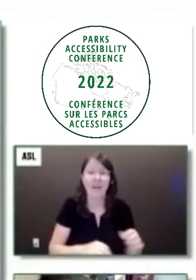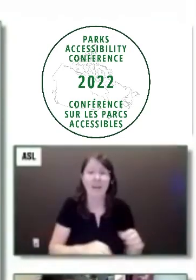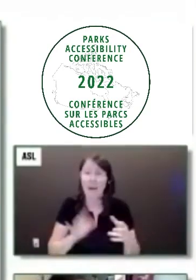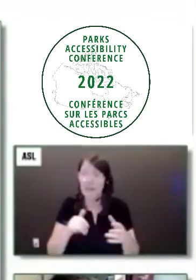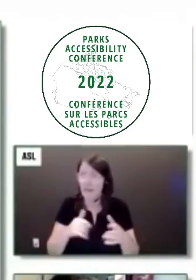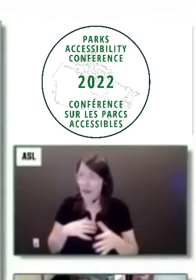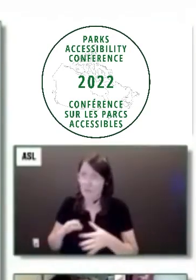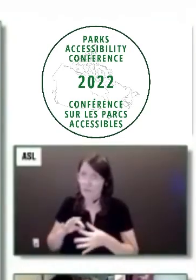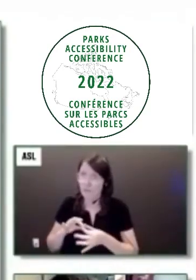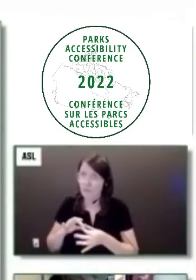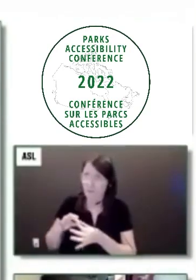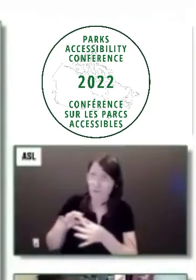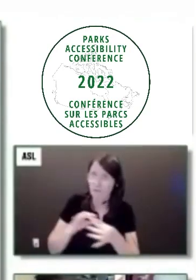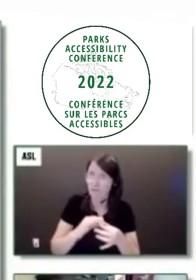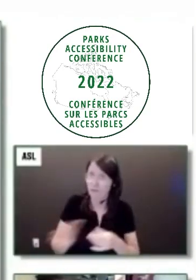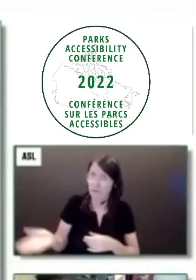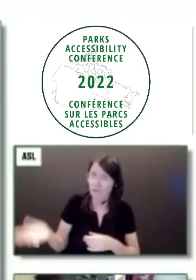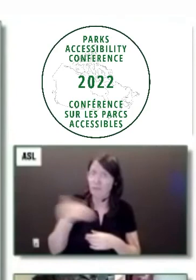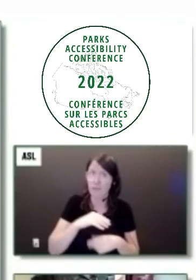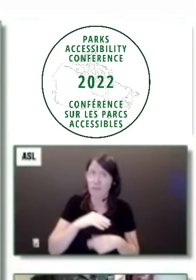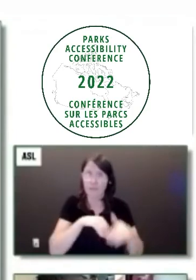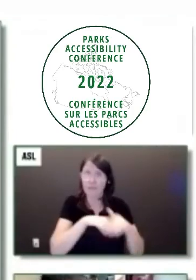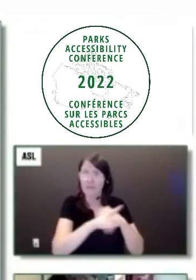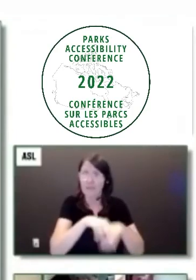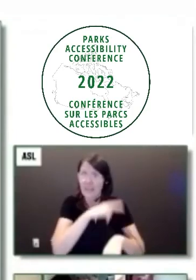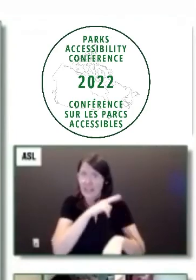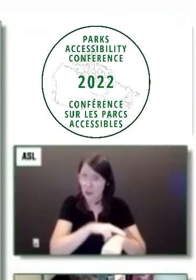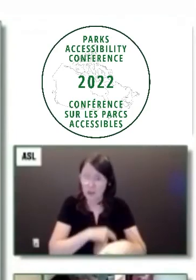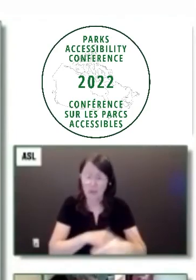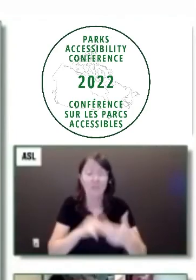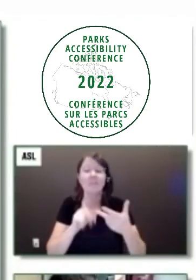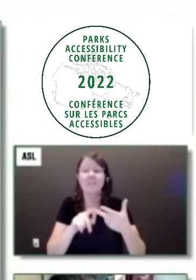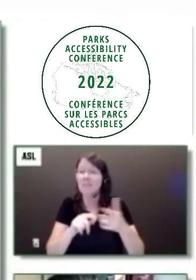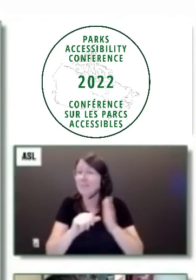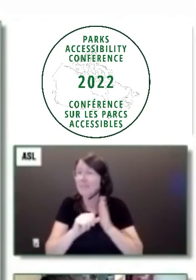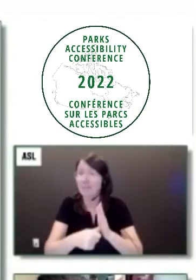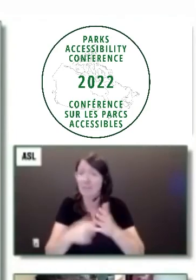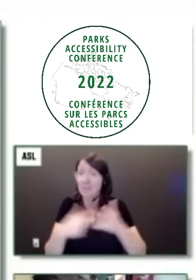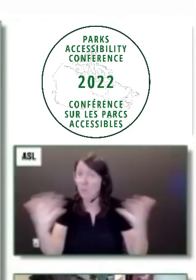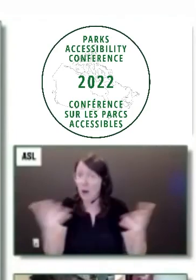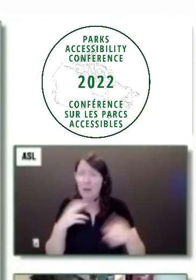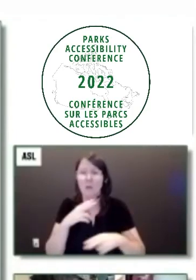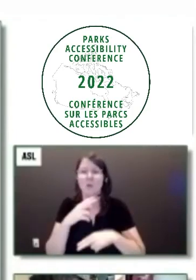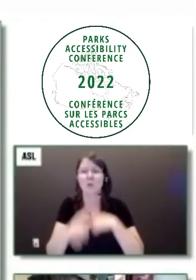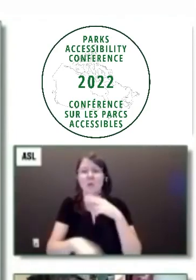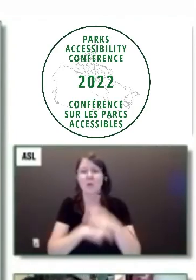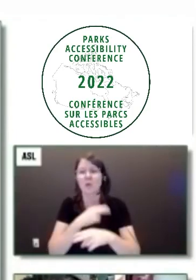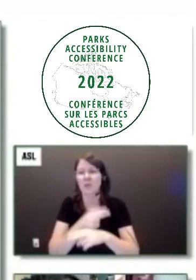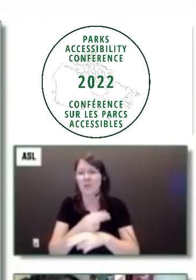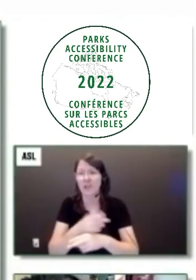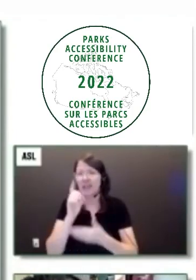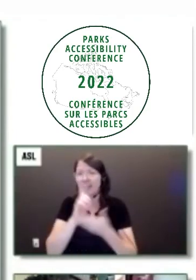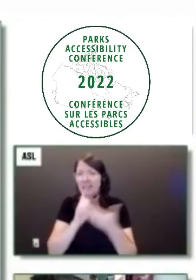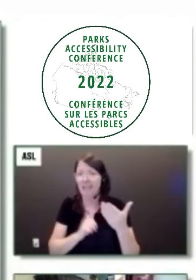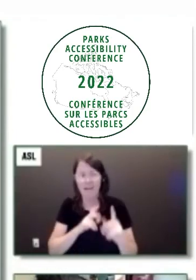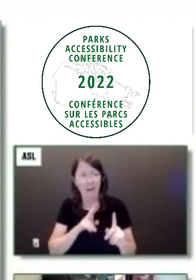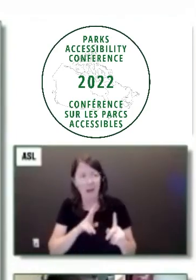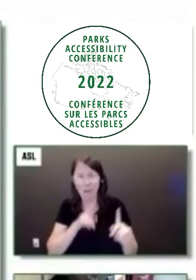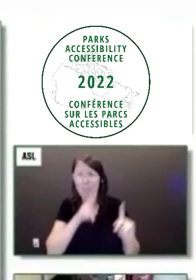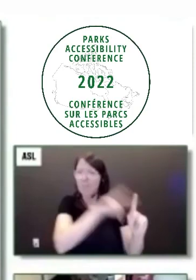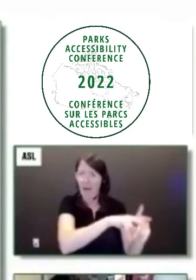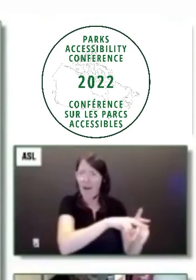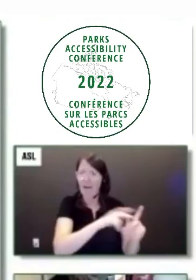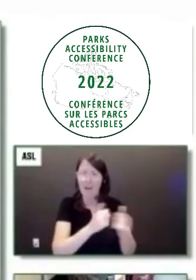and long-standing conversation about bringing universal design principles into remote and rural nature contexts. This